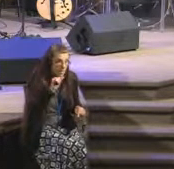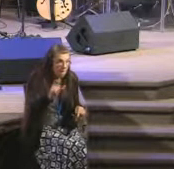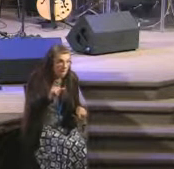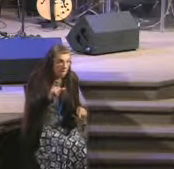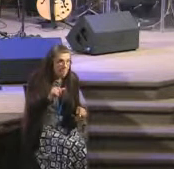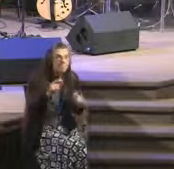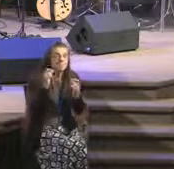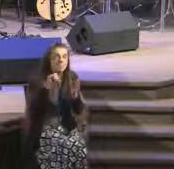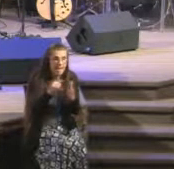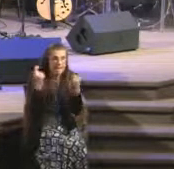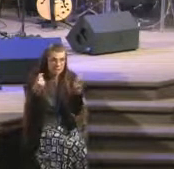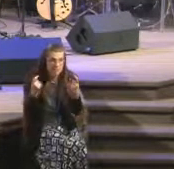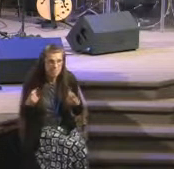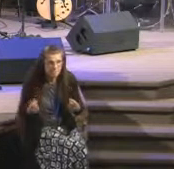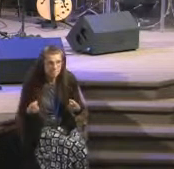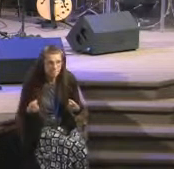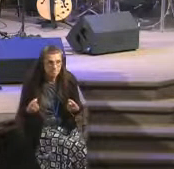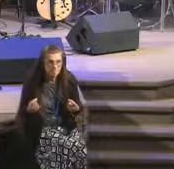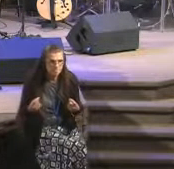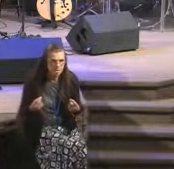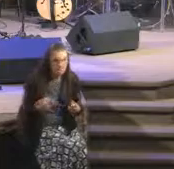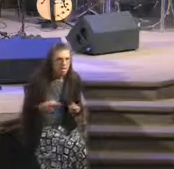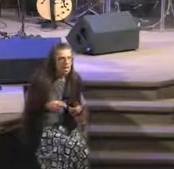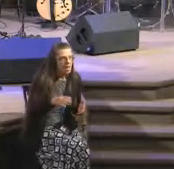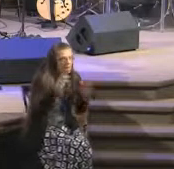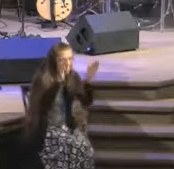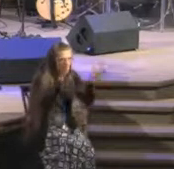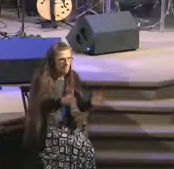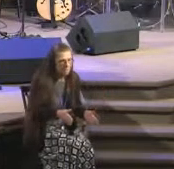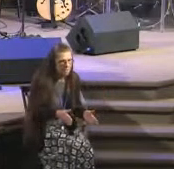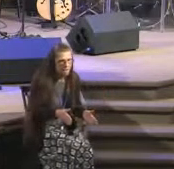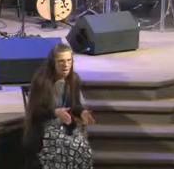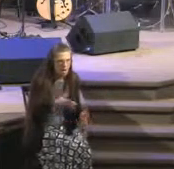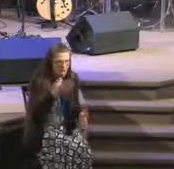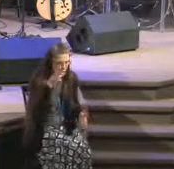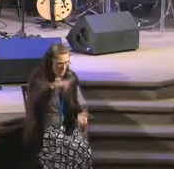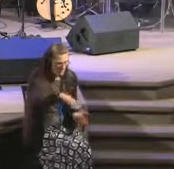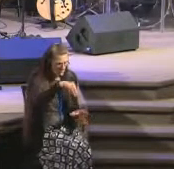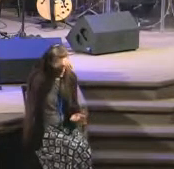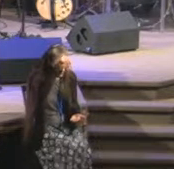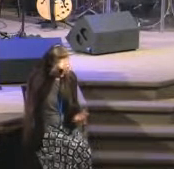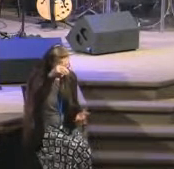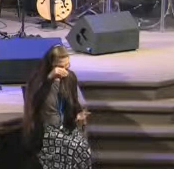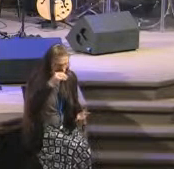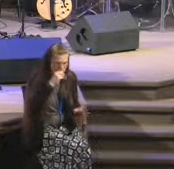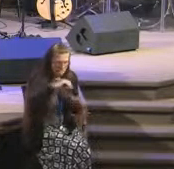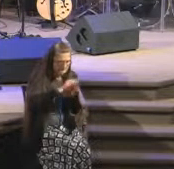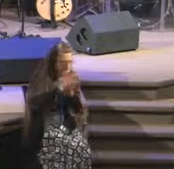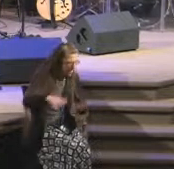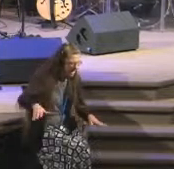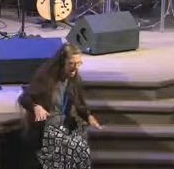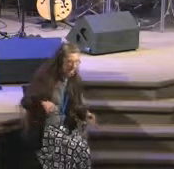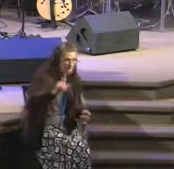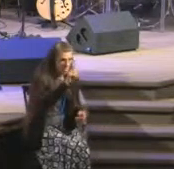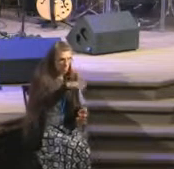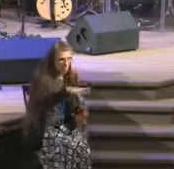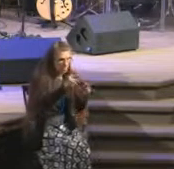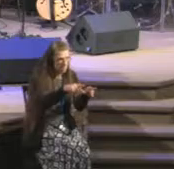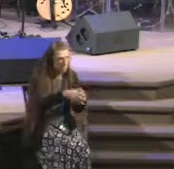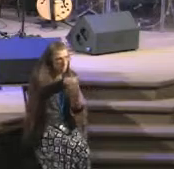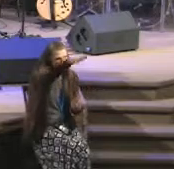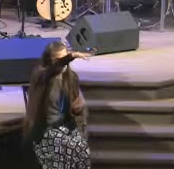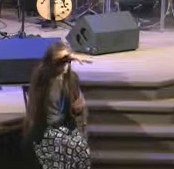exactly what he's talking about here. And he said, the people learned corruption from those that are over them. They learn corruption in the